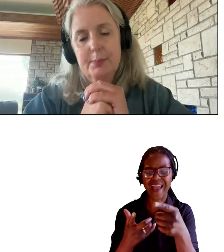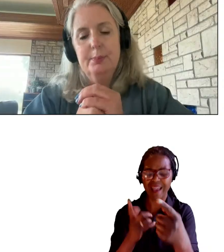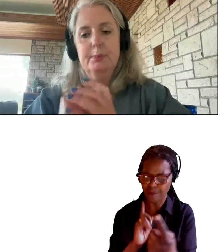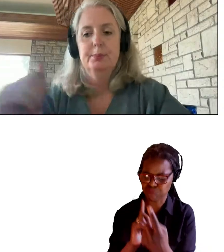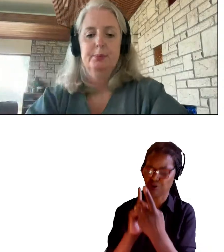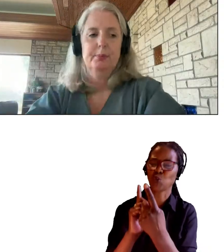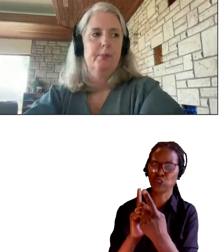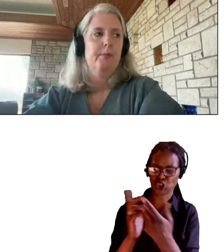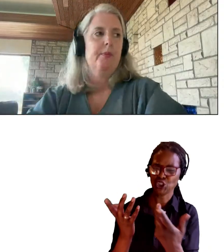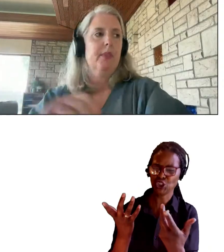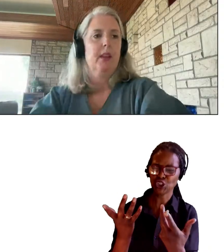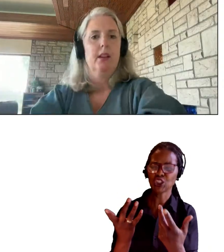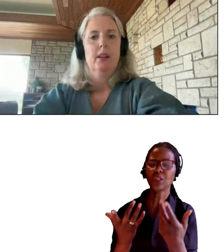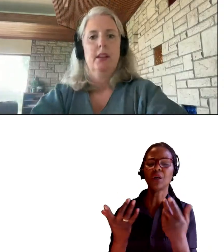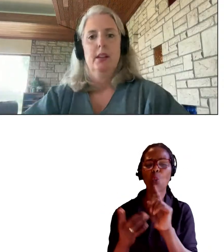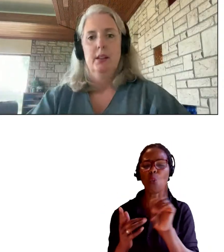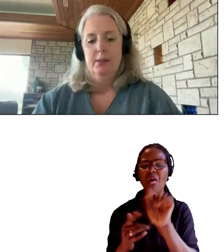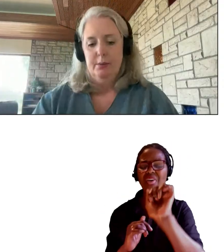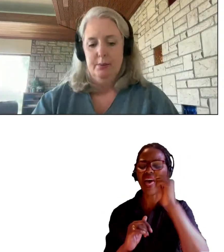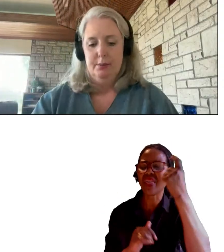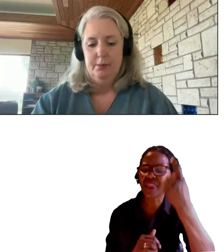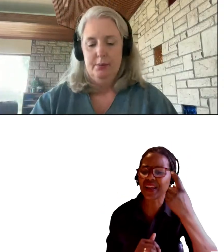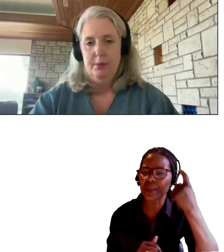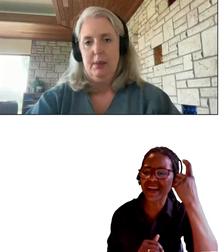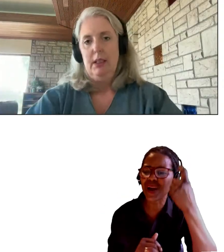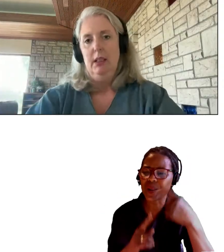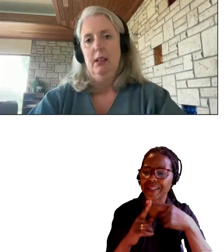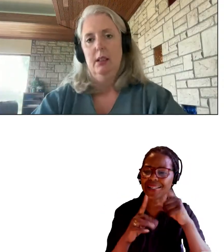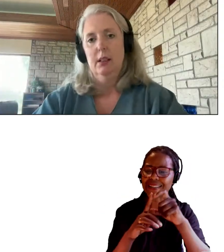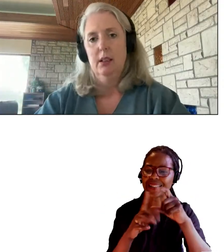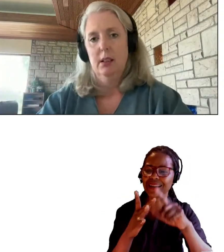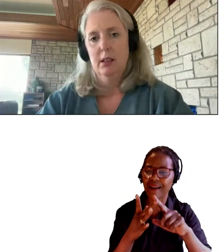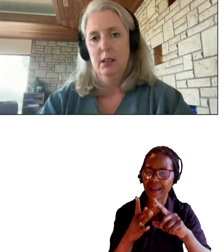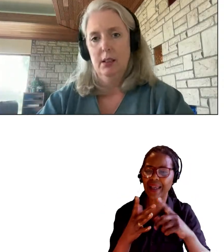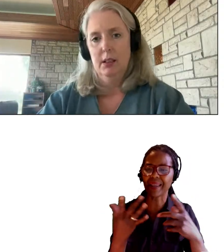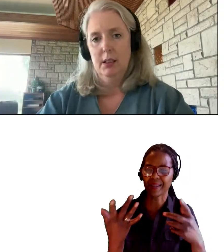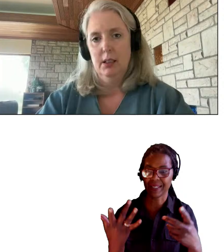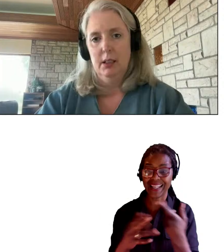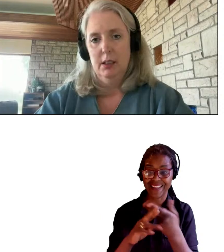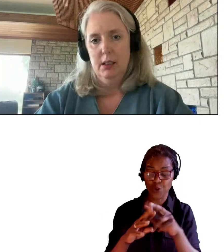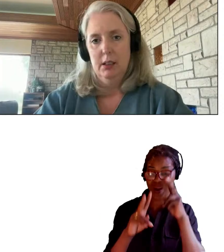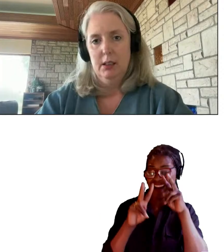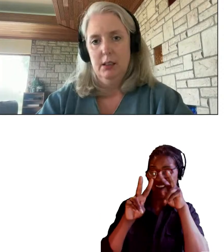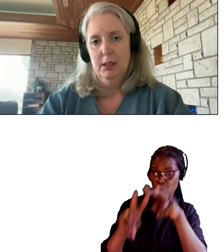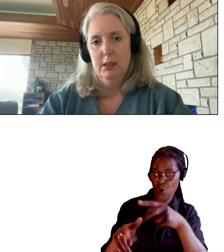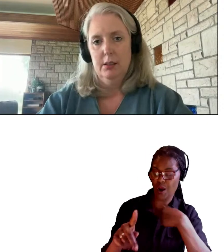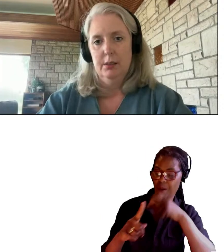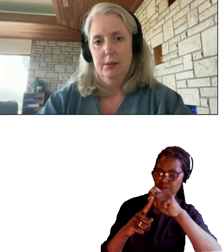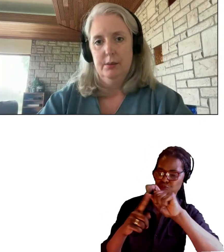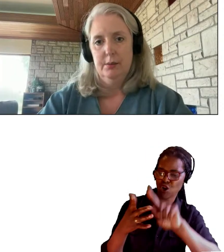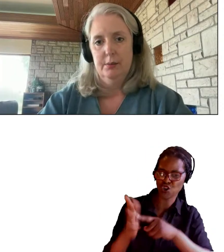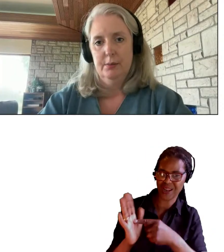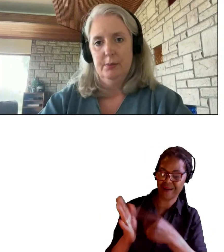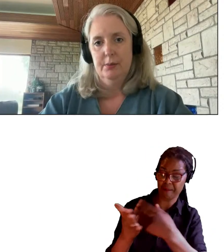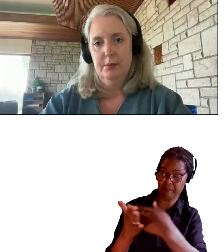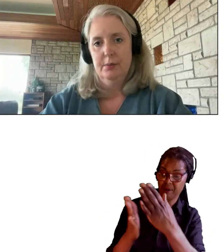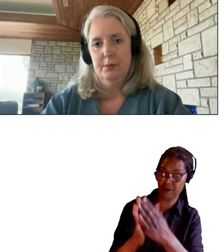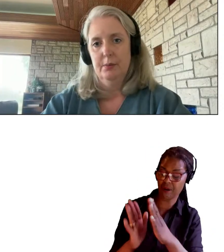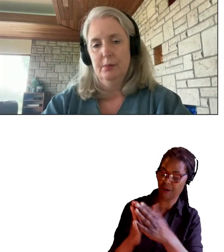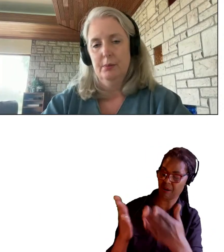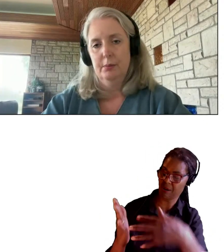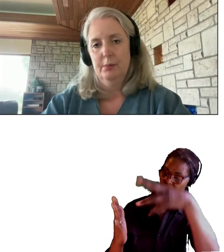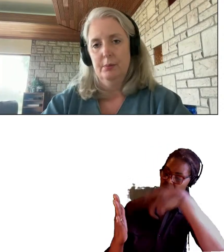what they'd taken into consideration. And if you just go on our project section, you'll read that they're very